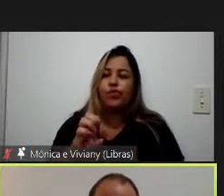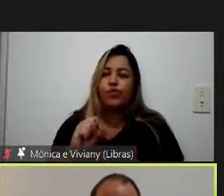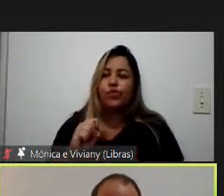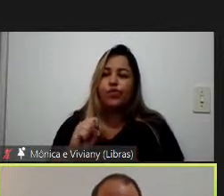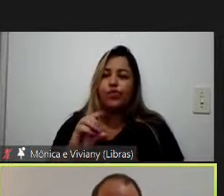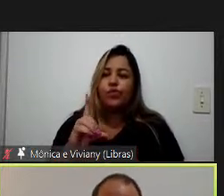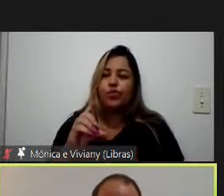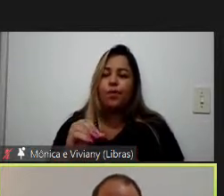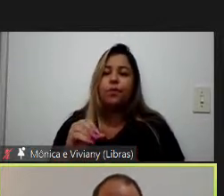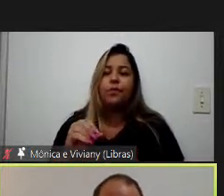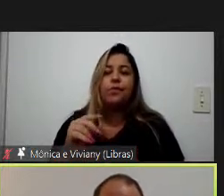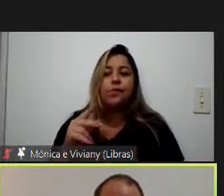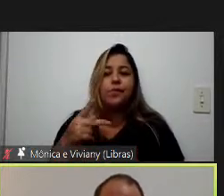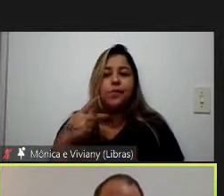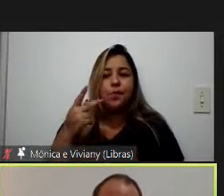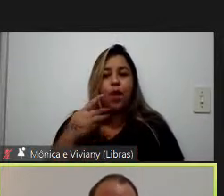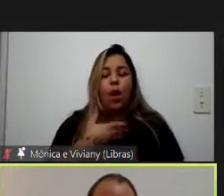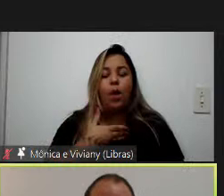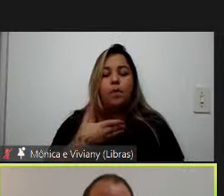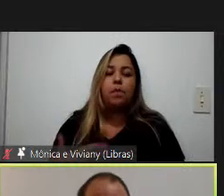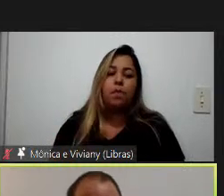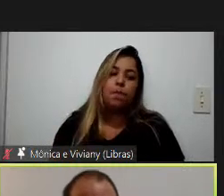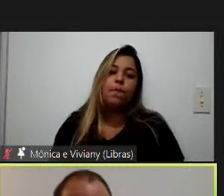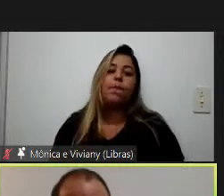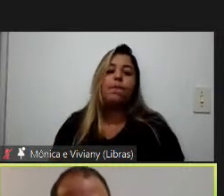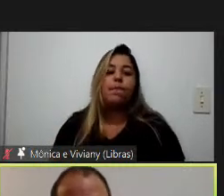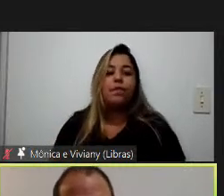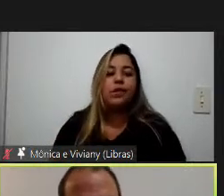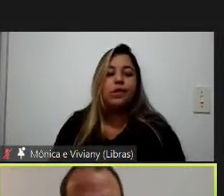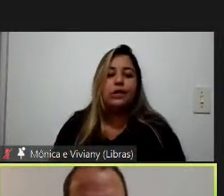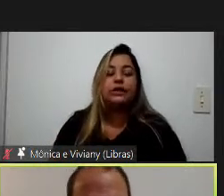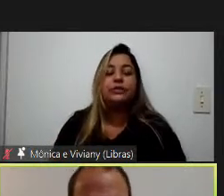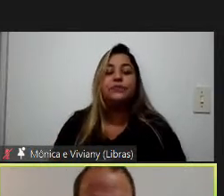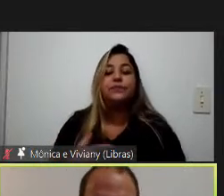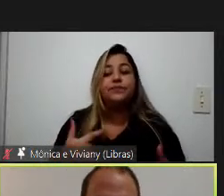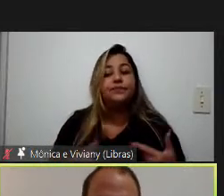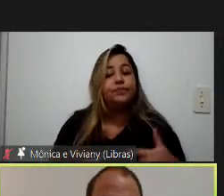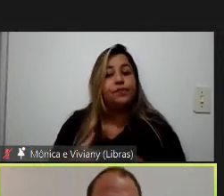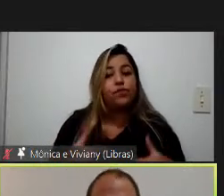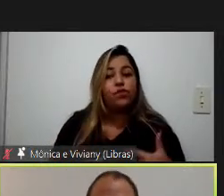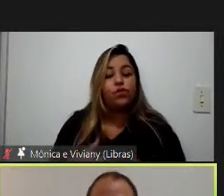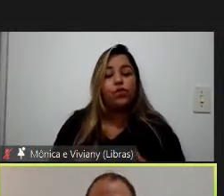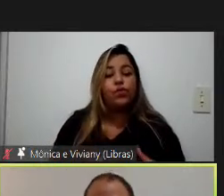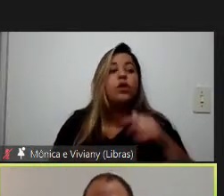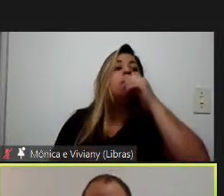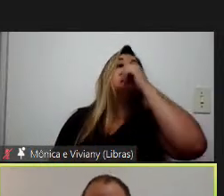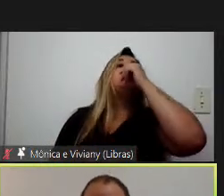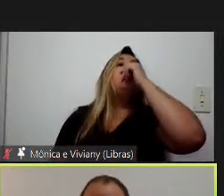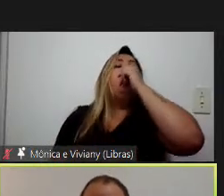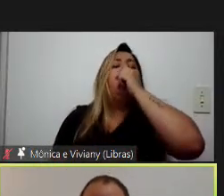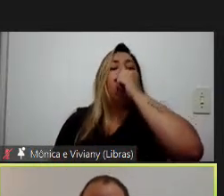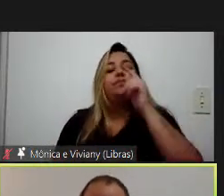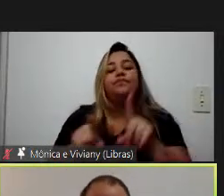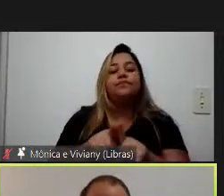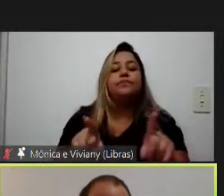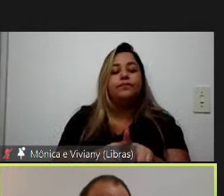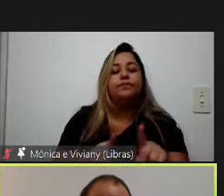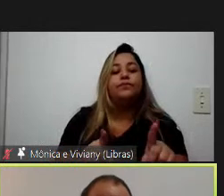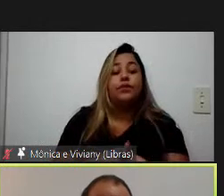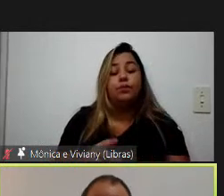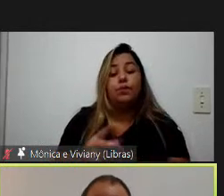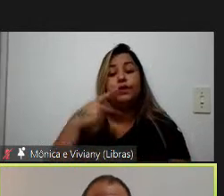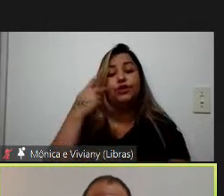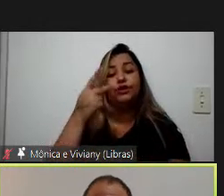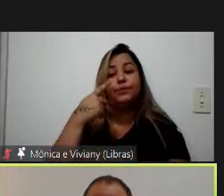service sector interventions, so-called systemic interventions. These are policy measures in